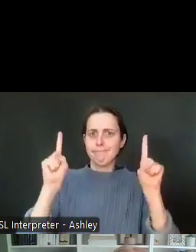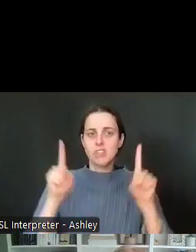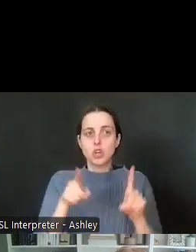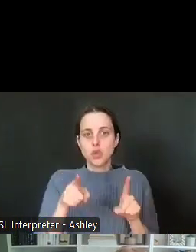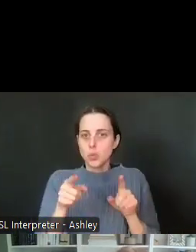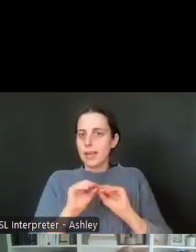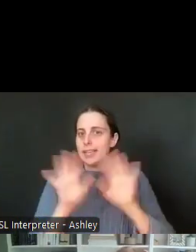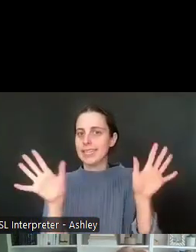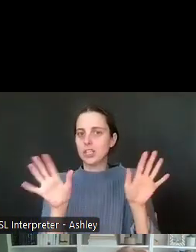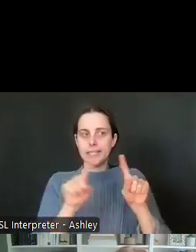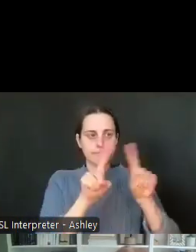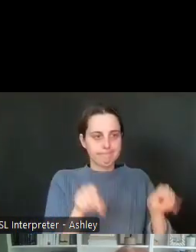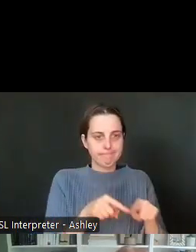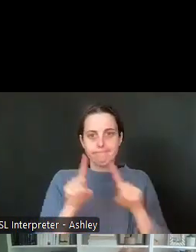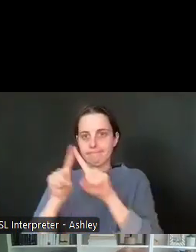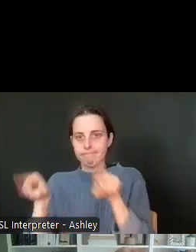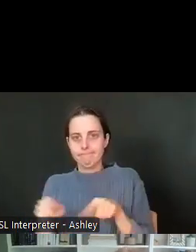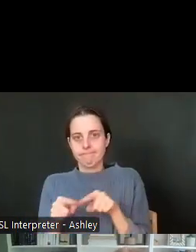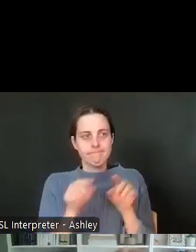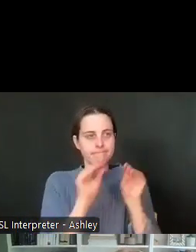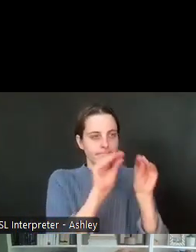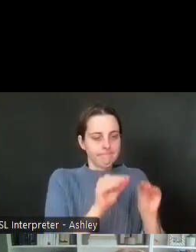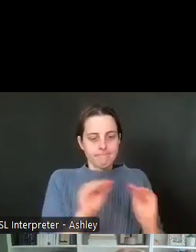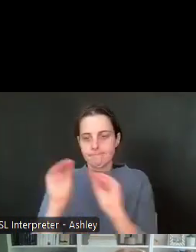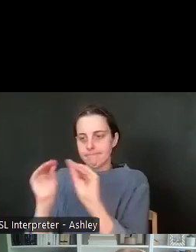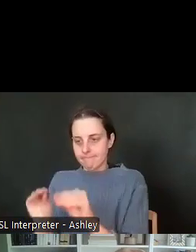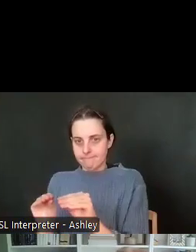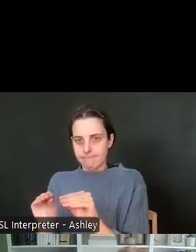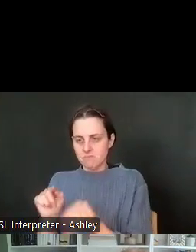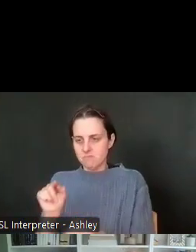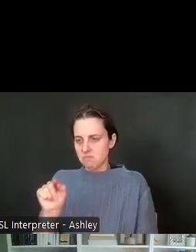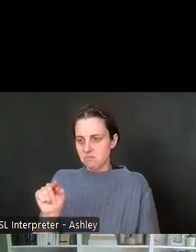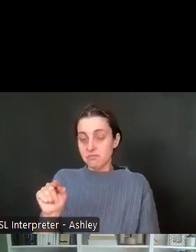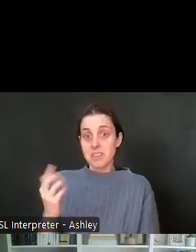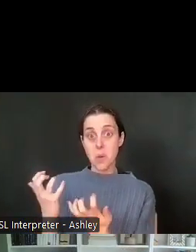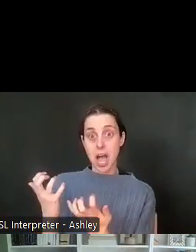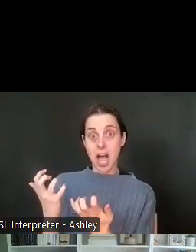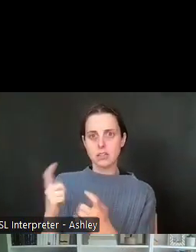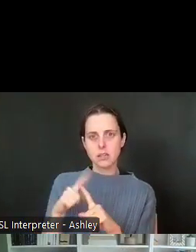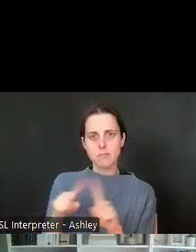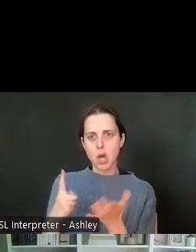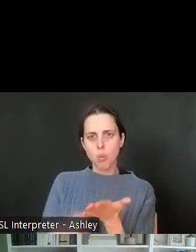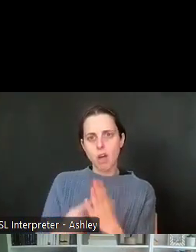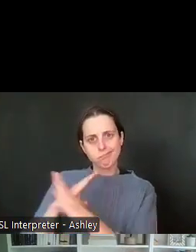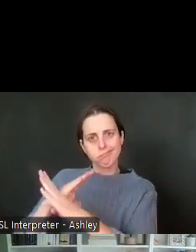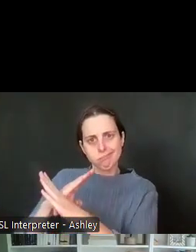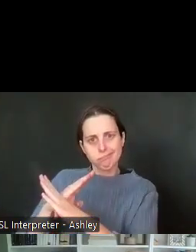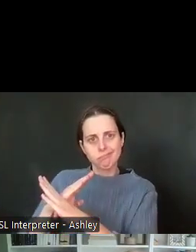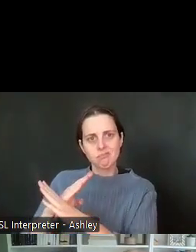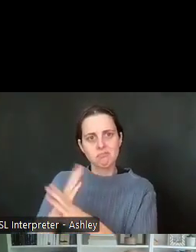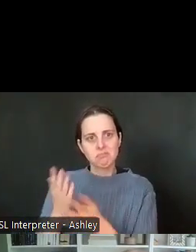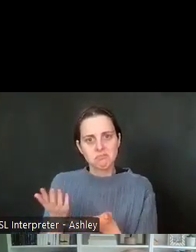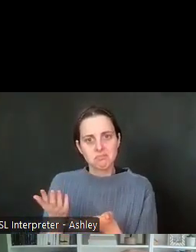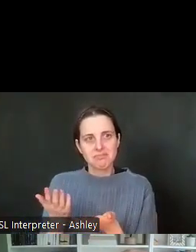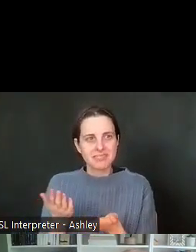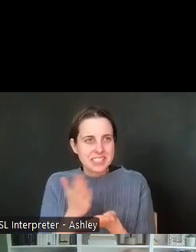your desired state is. What gets in the way? And I'm so grateful to all of the folks who were brave